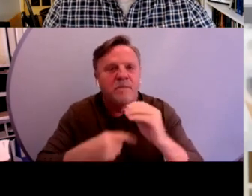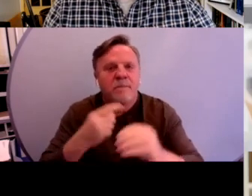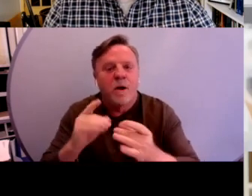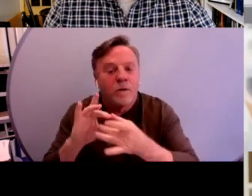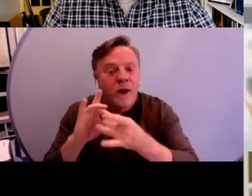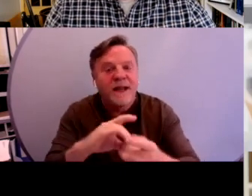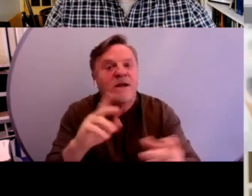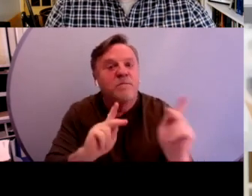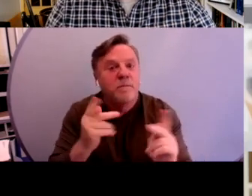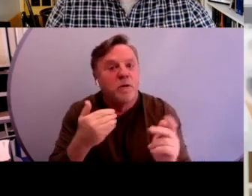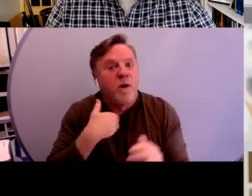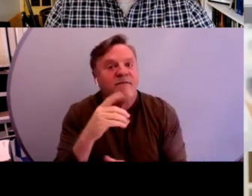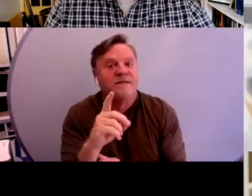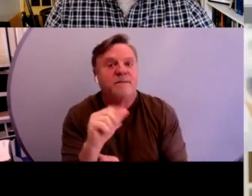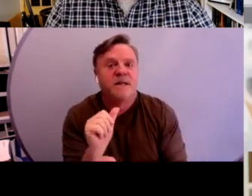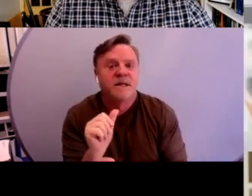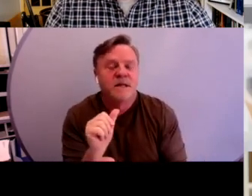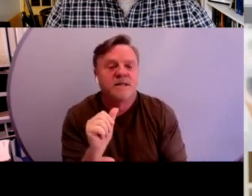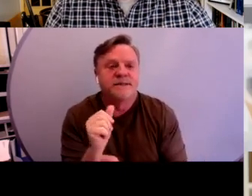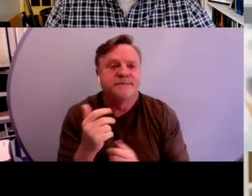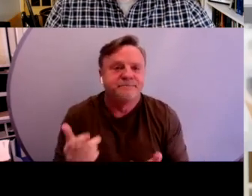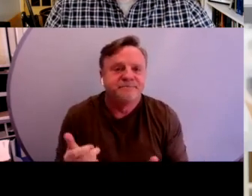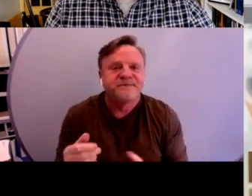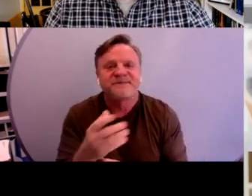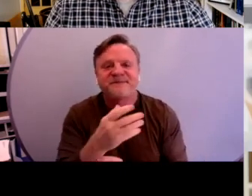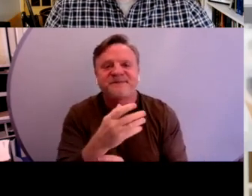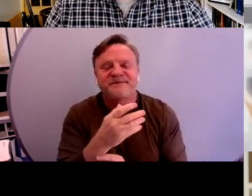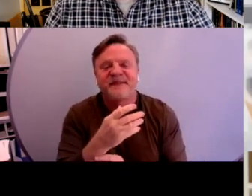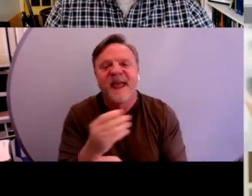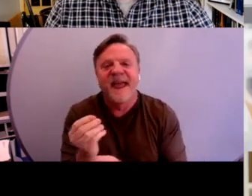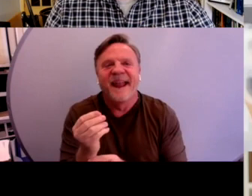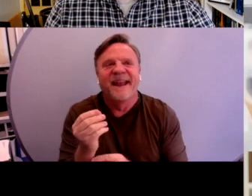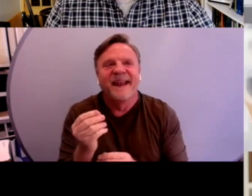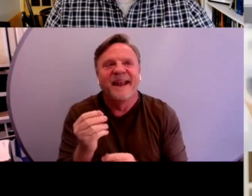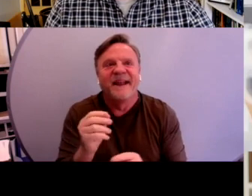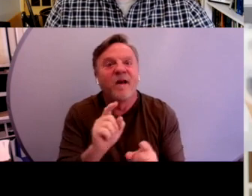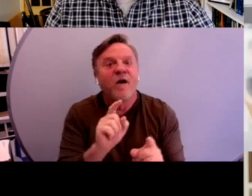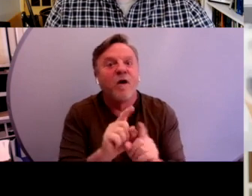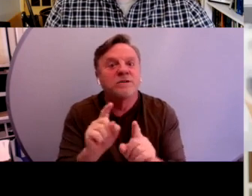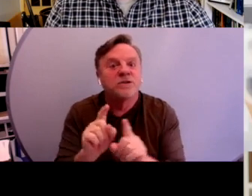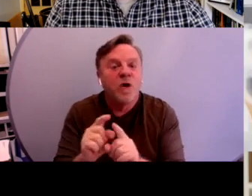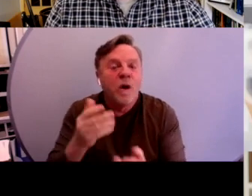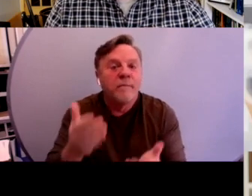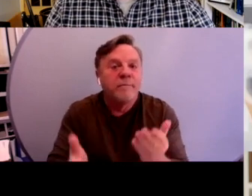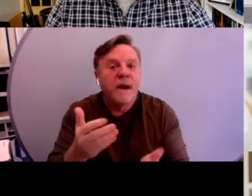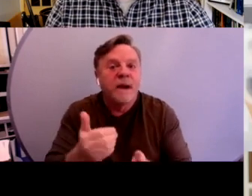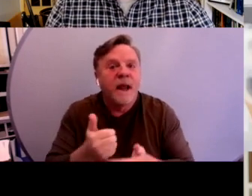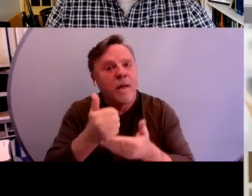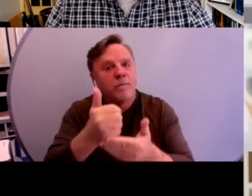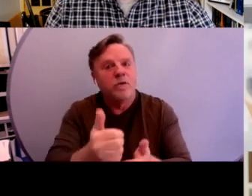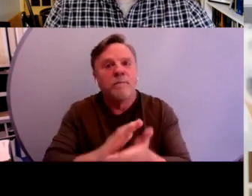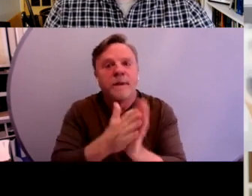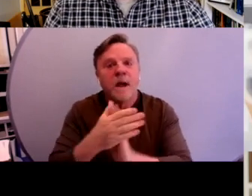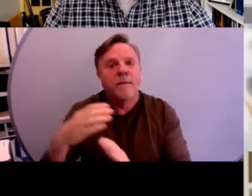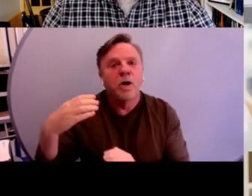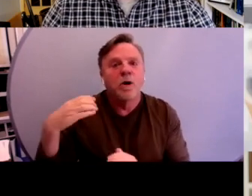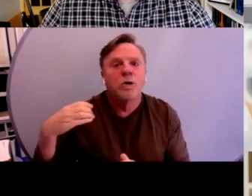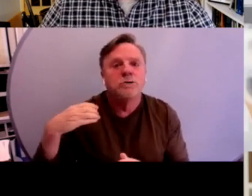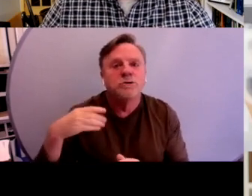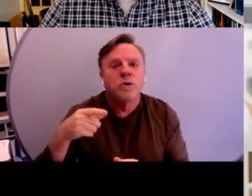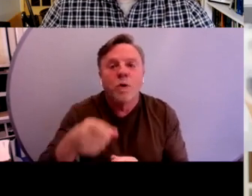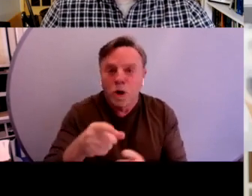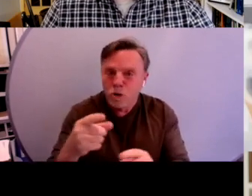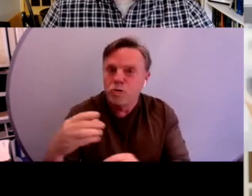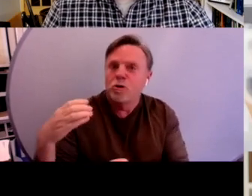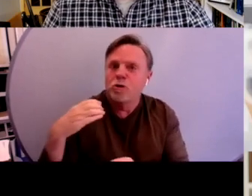people with disabilities. And it may also help you to be a coach, where you're coaching not just